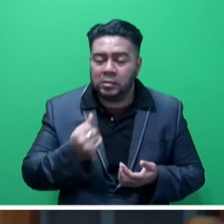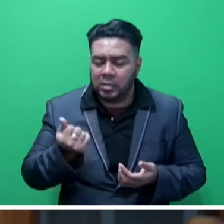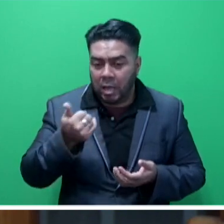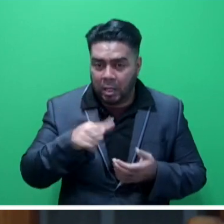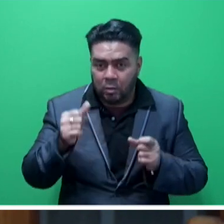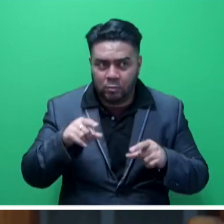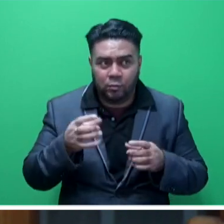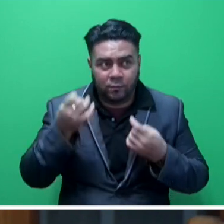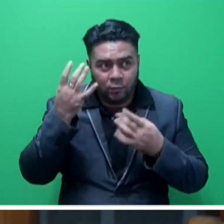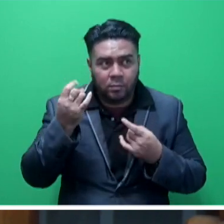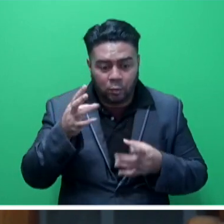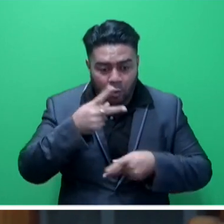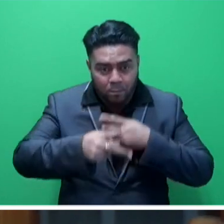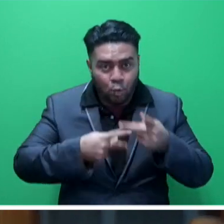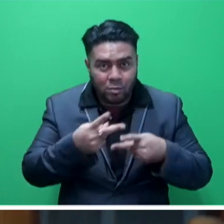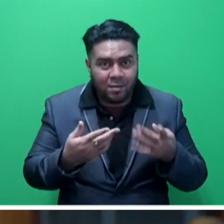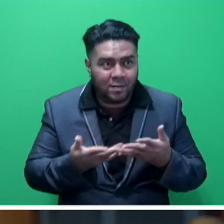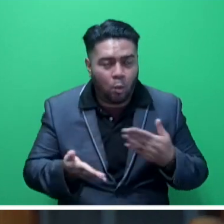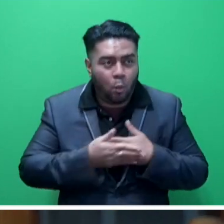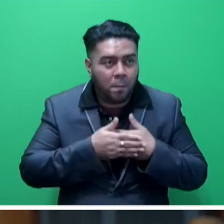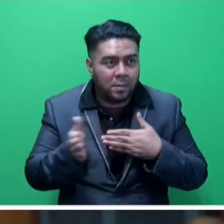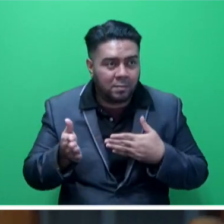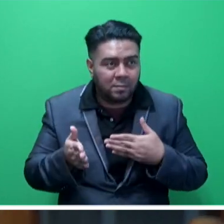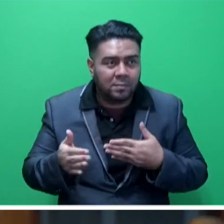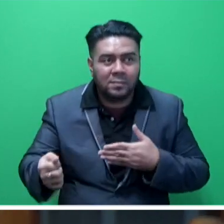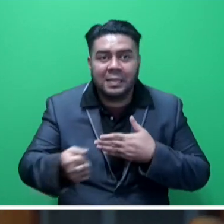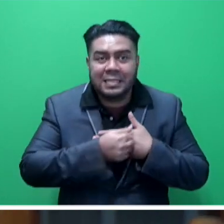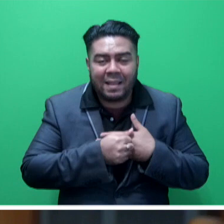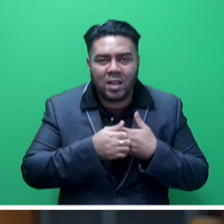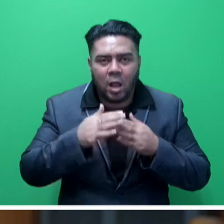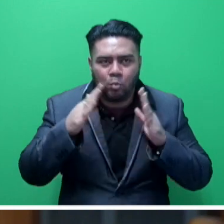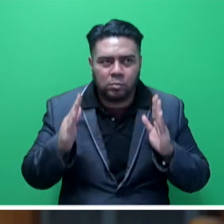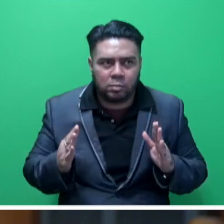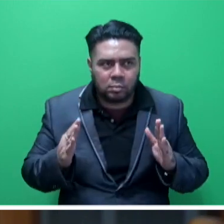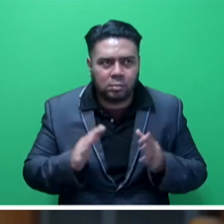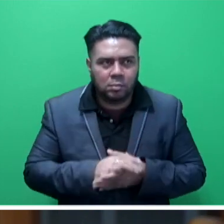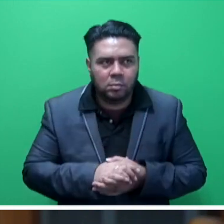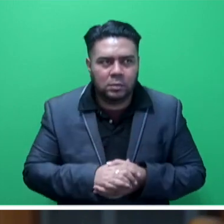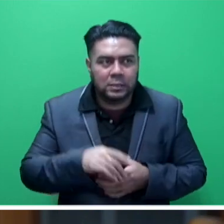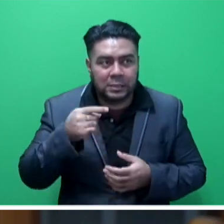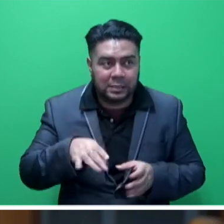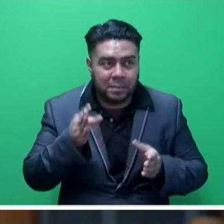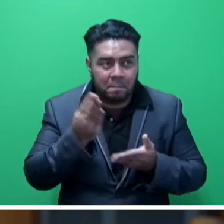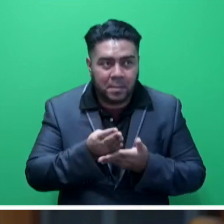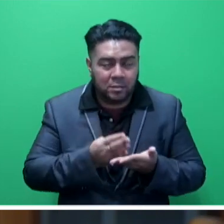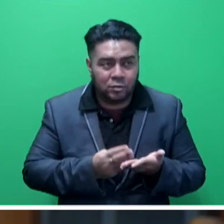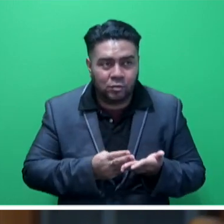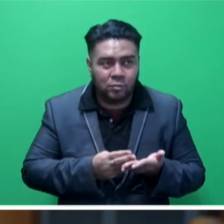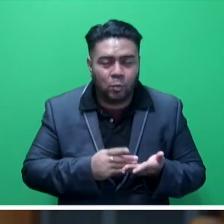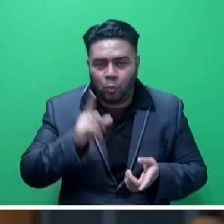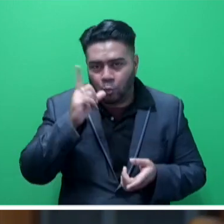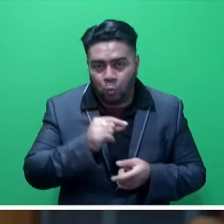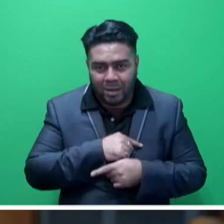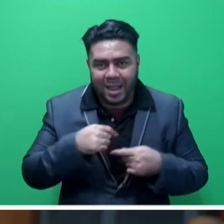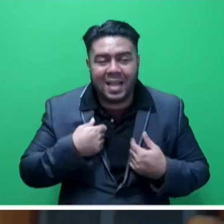House that we are in the process of opening a safe house, and this year's budget has been allocated where we will